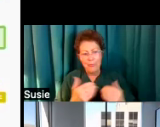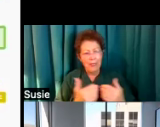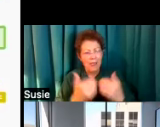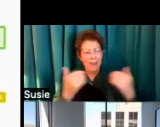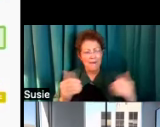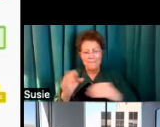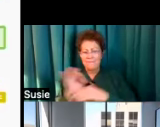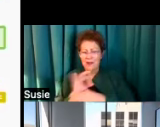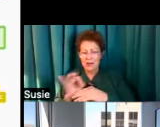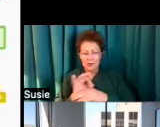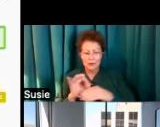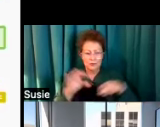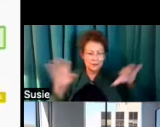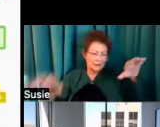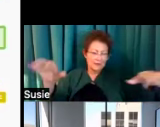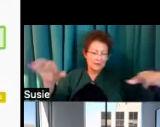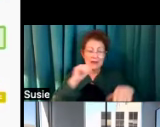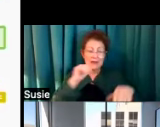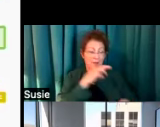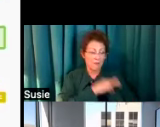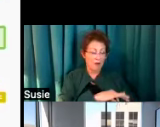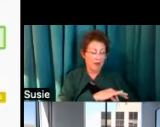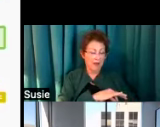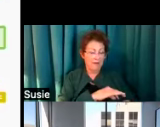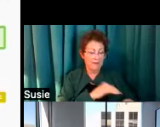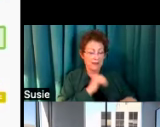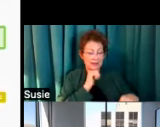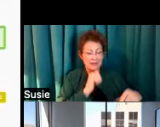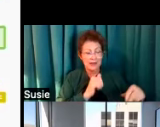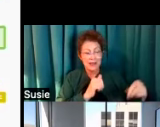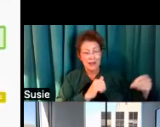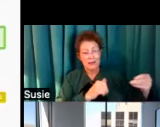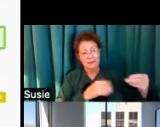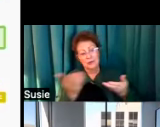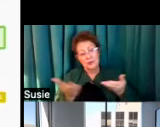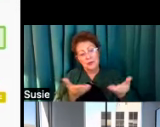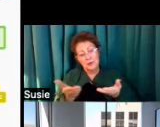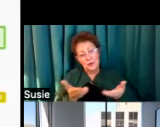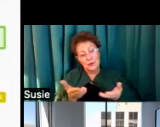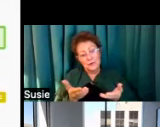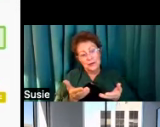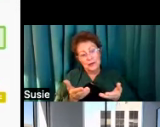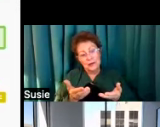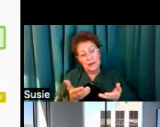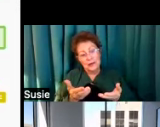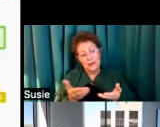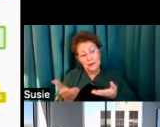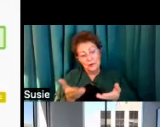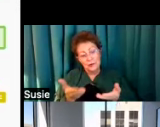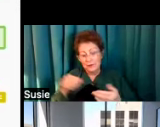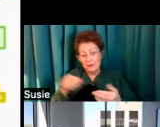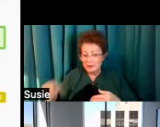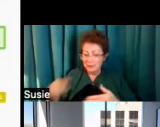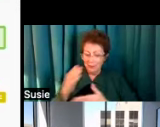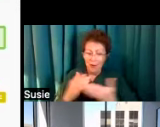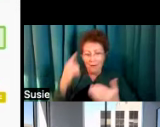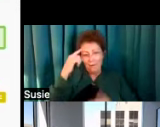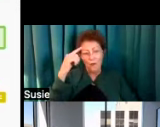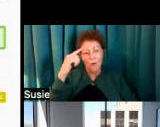to the entities where the nonprofit is not just solely serving as kind of a servicing arm of the